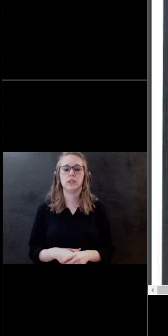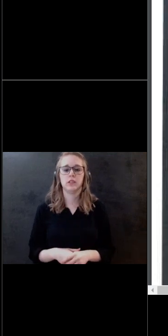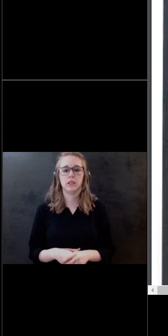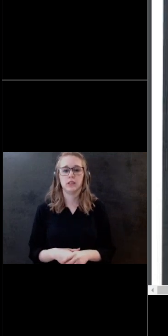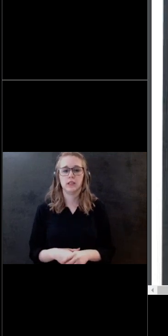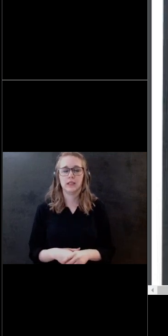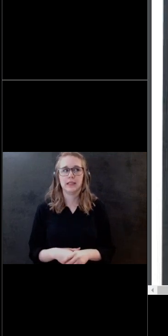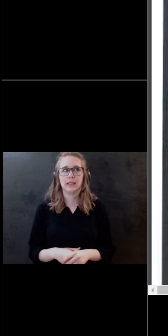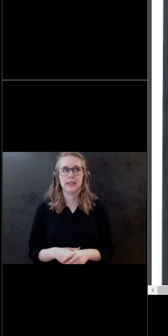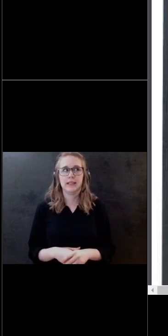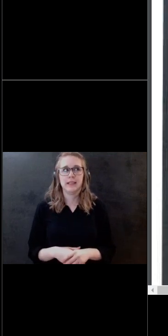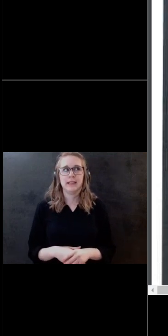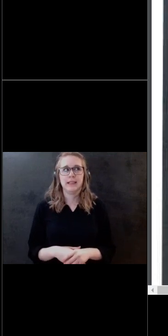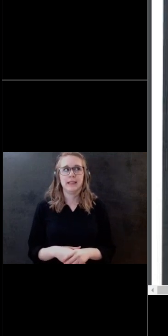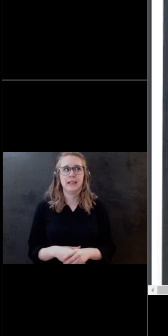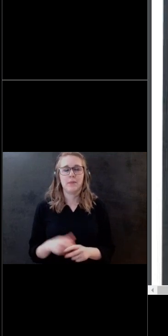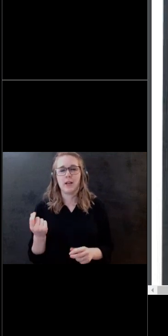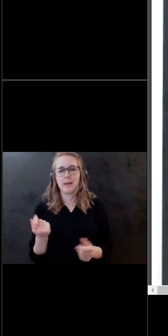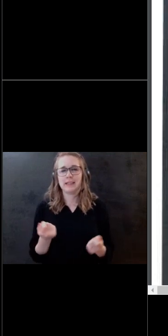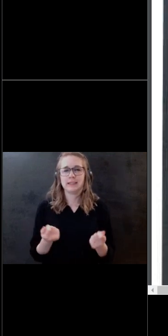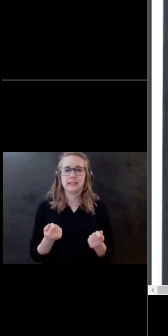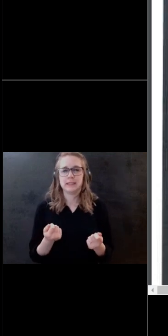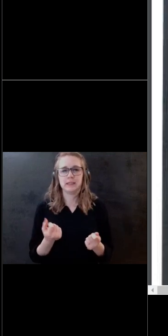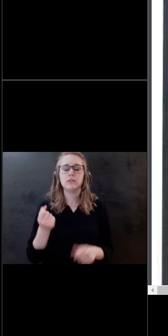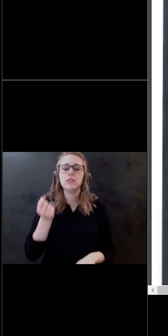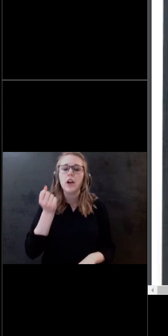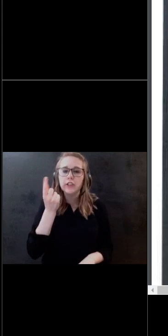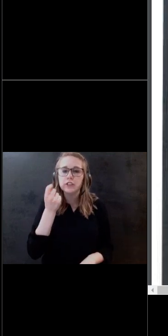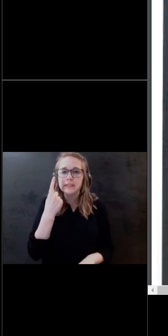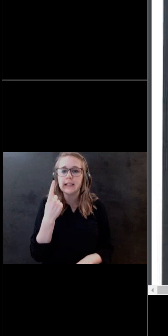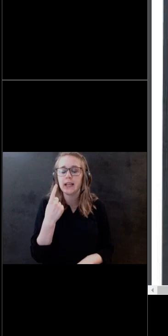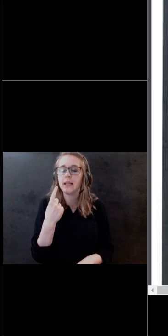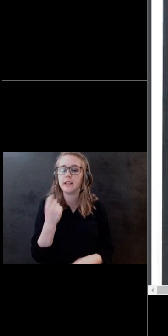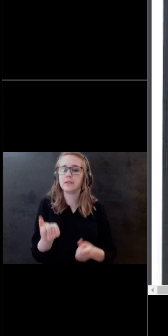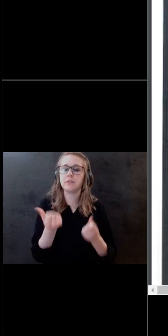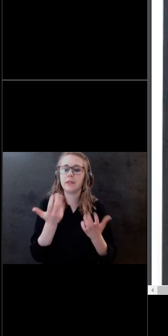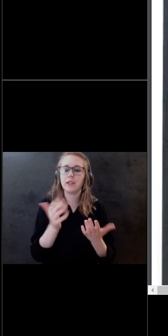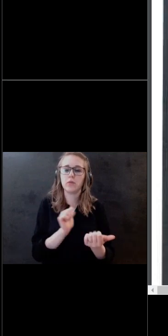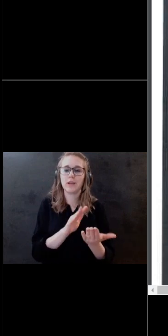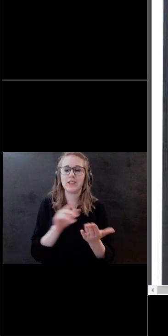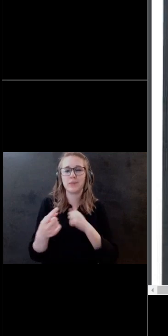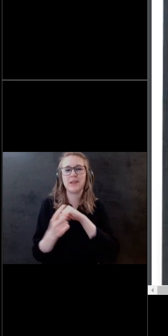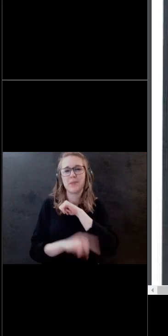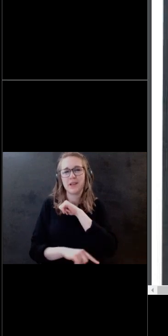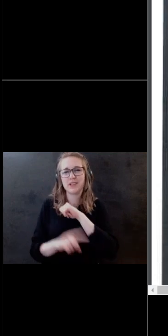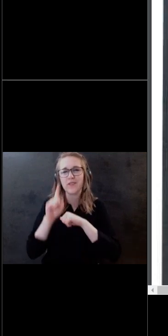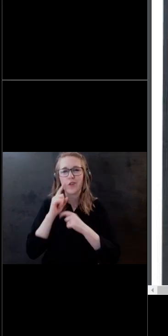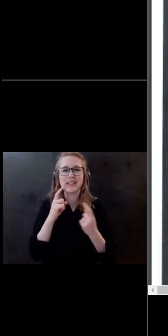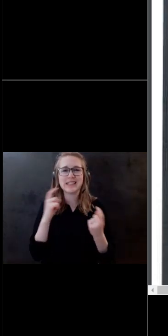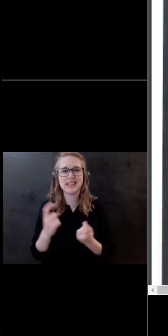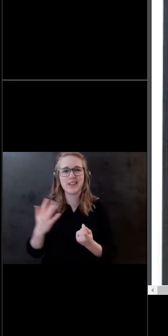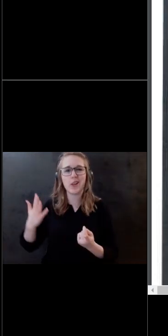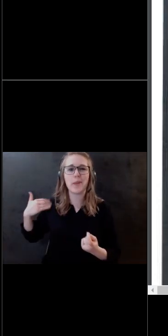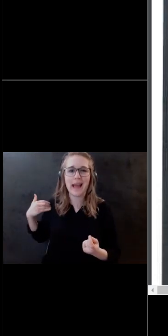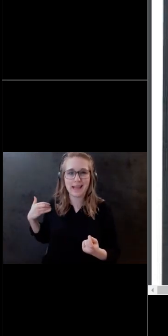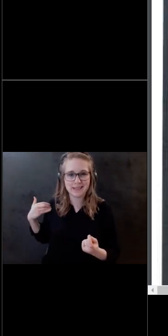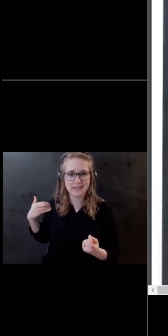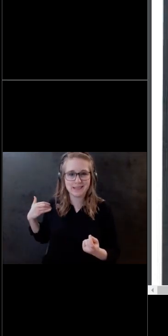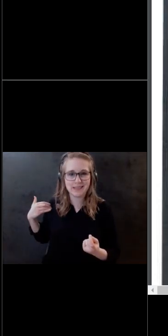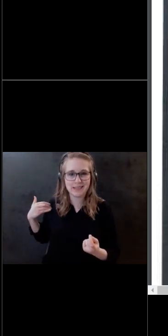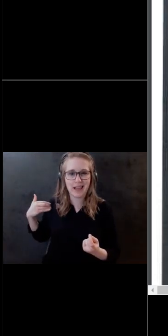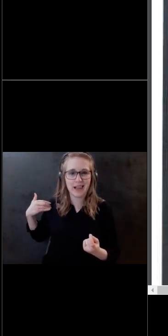But I am a little bit torn because I also understand how in many ways you're being punished for the sins of the past, right? So, but